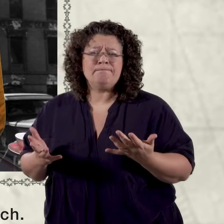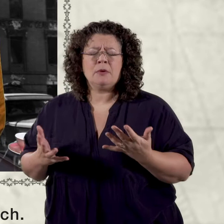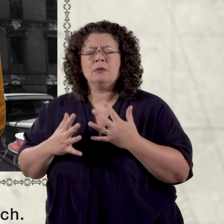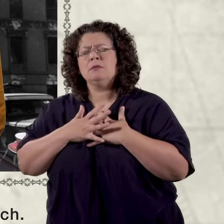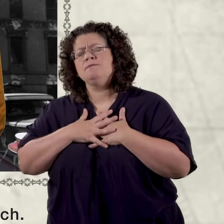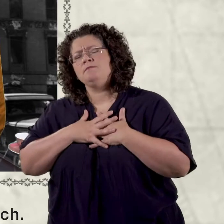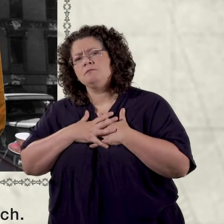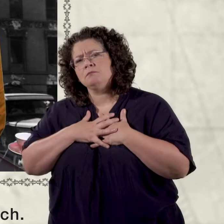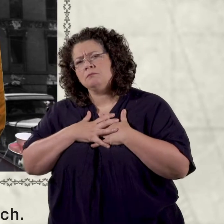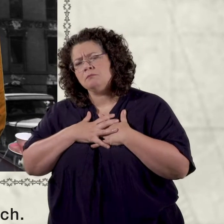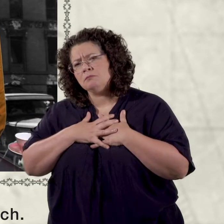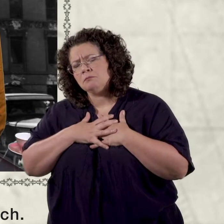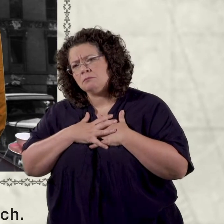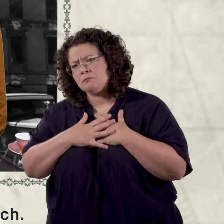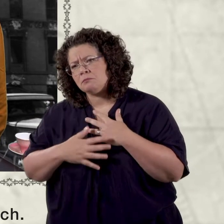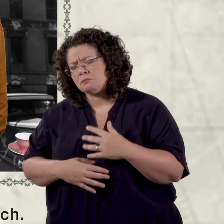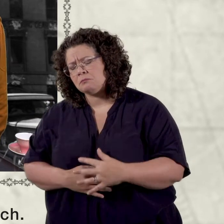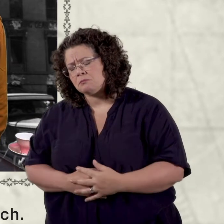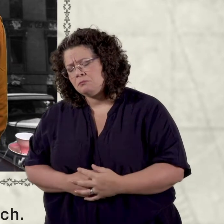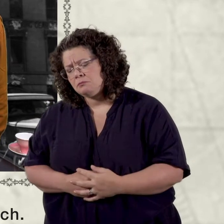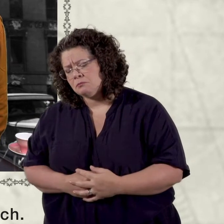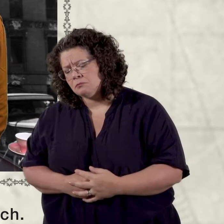nobody survived. No.